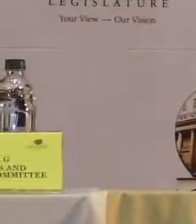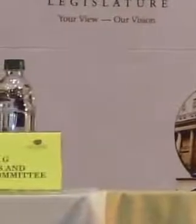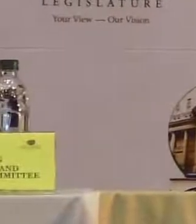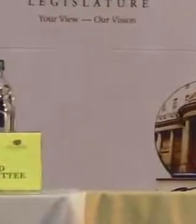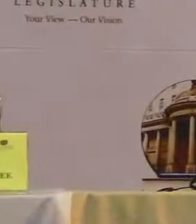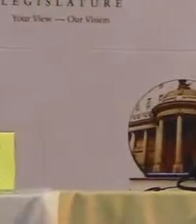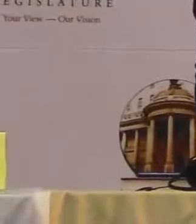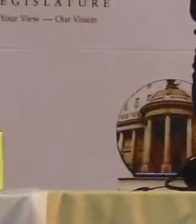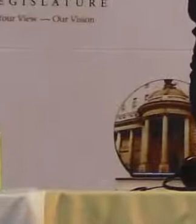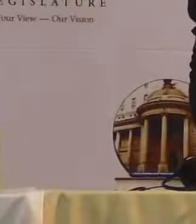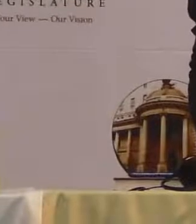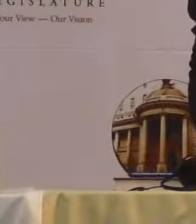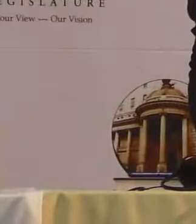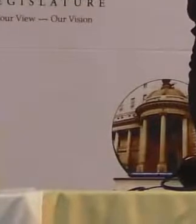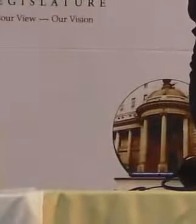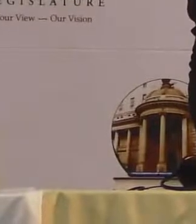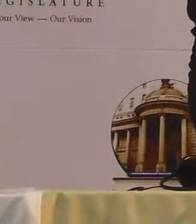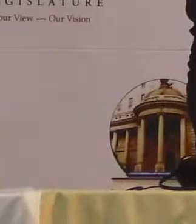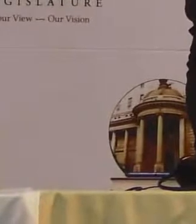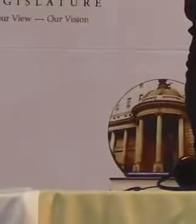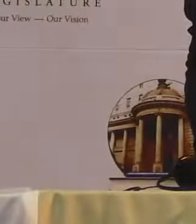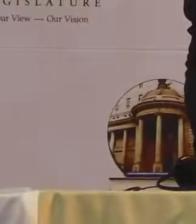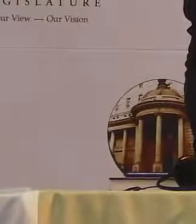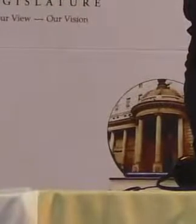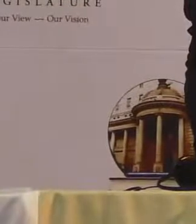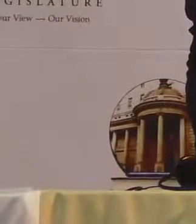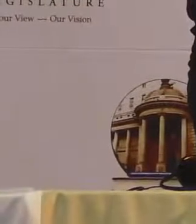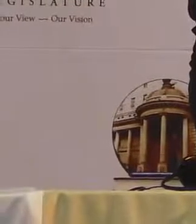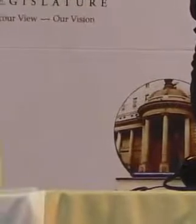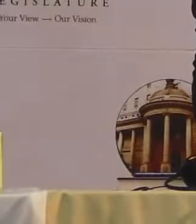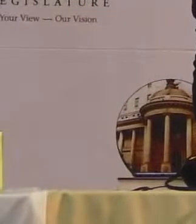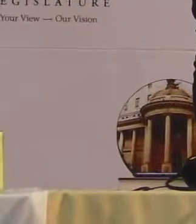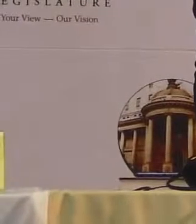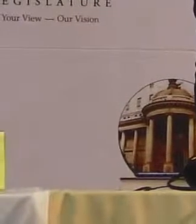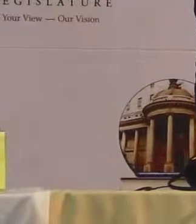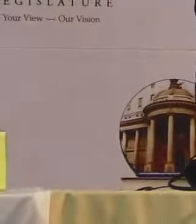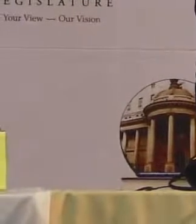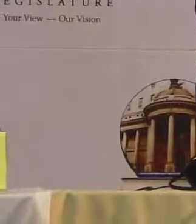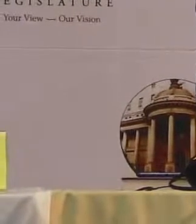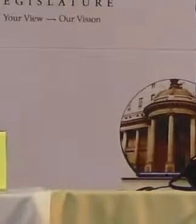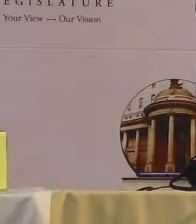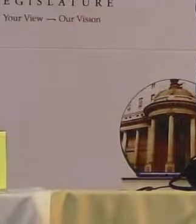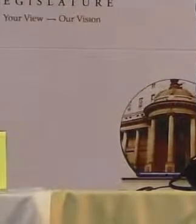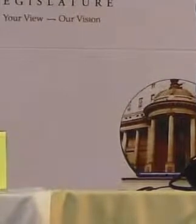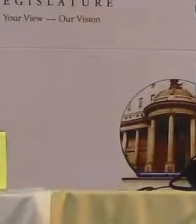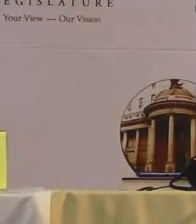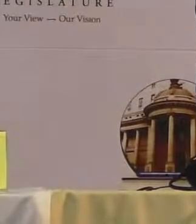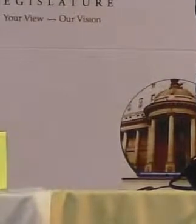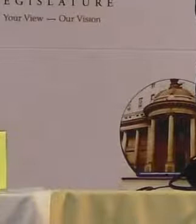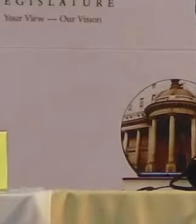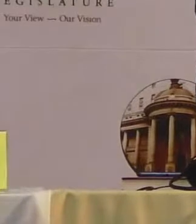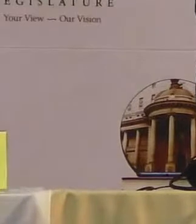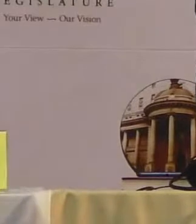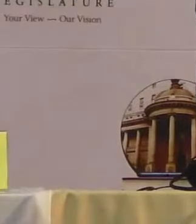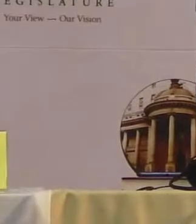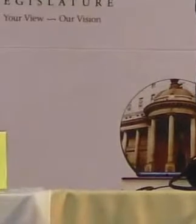greet you in the name of making service delivery fashionable. My name is Kosinathi